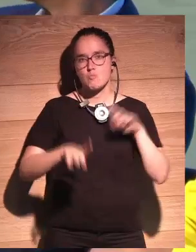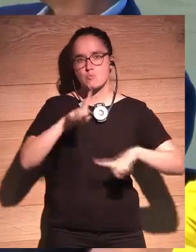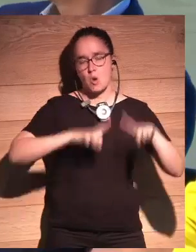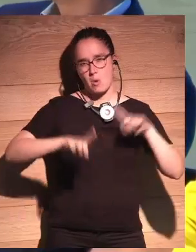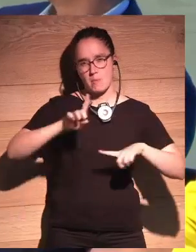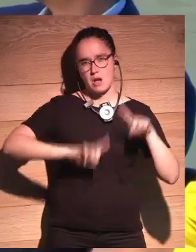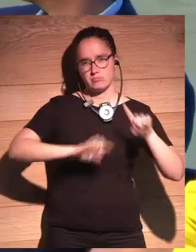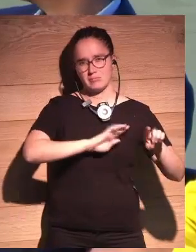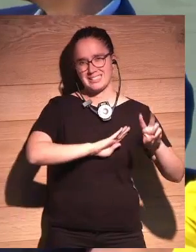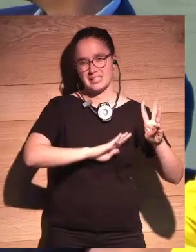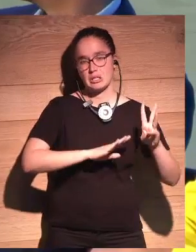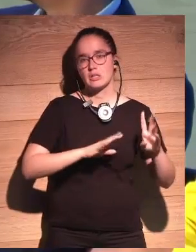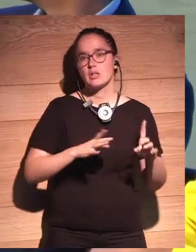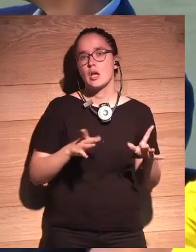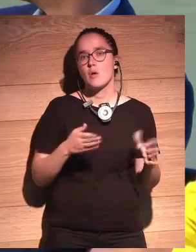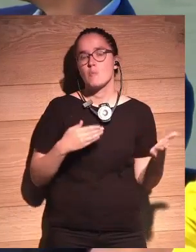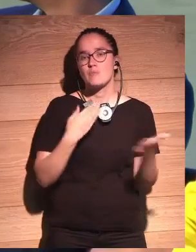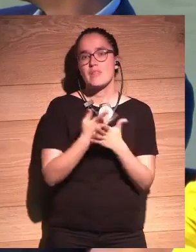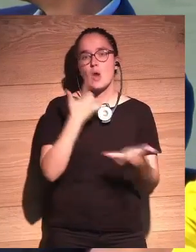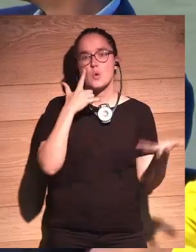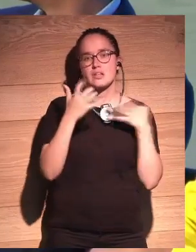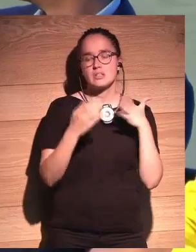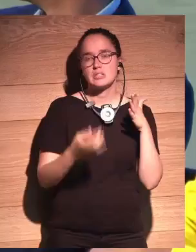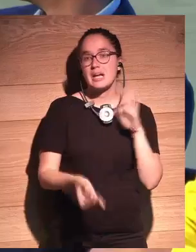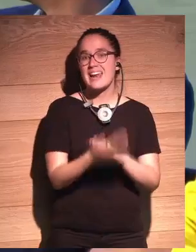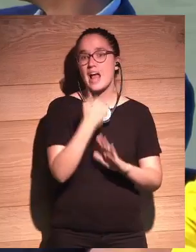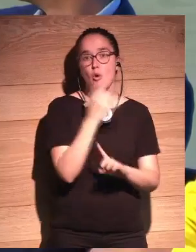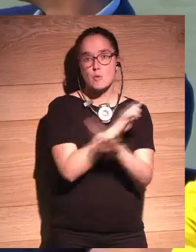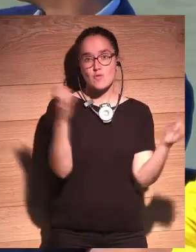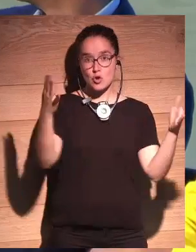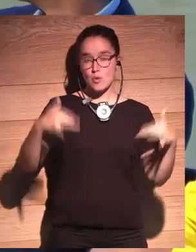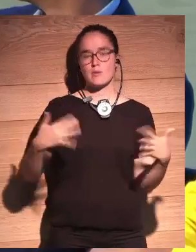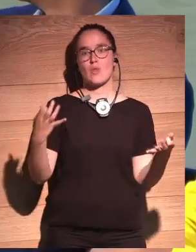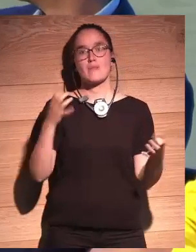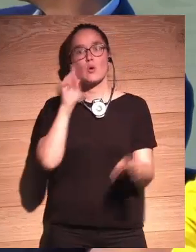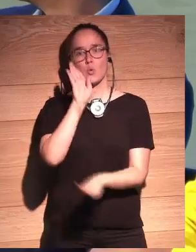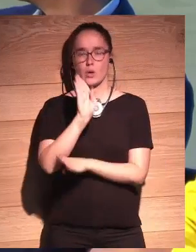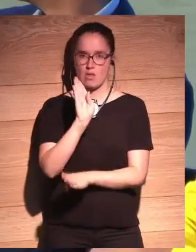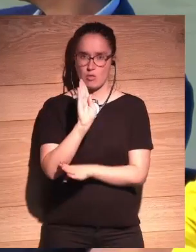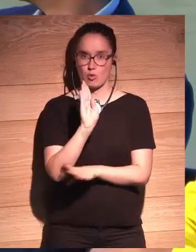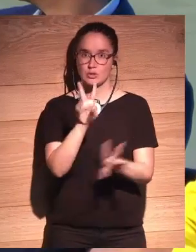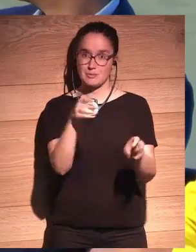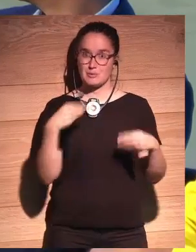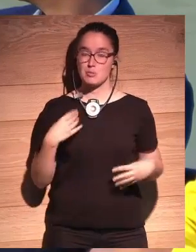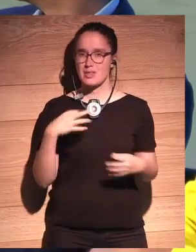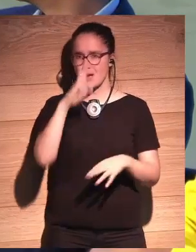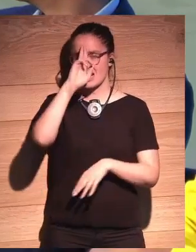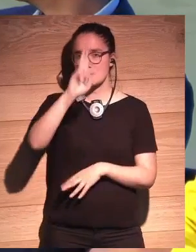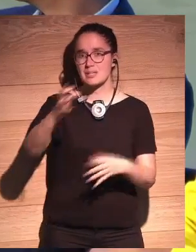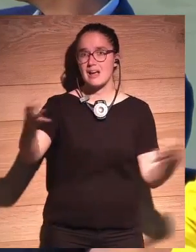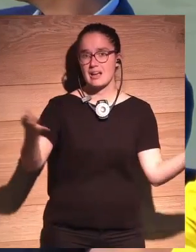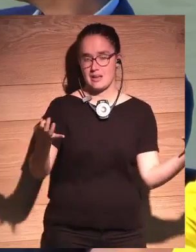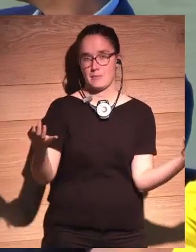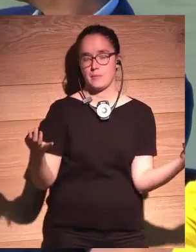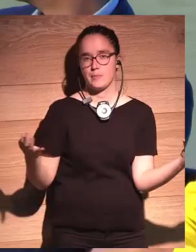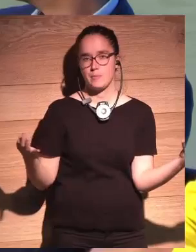to ask an artist to produce into something, but we just have to be careful on this issue, I think, to respect that maybe